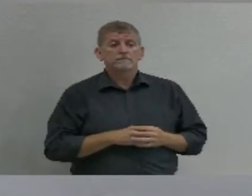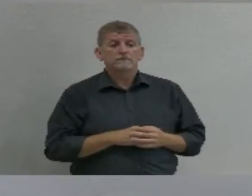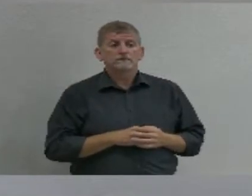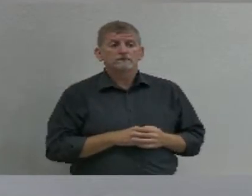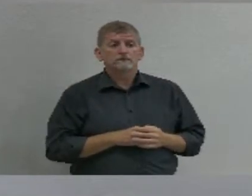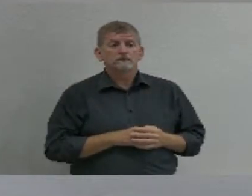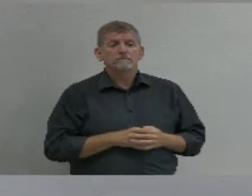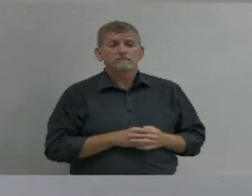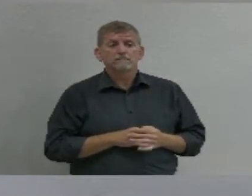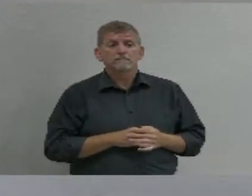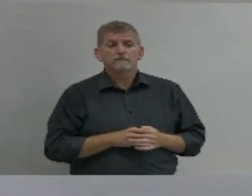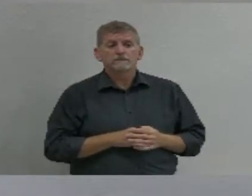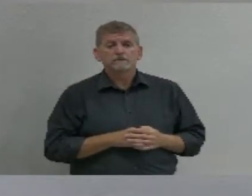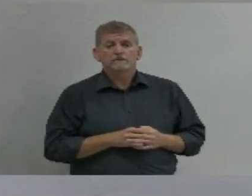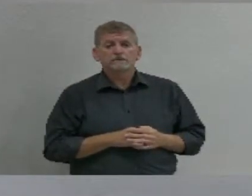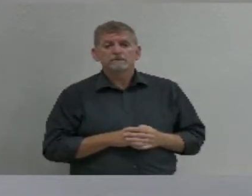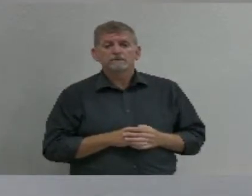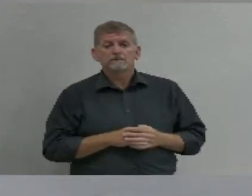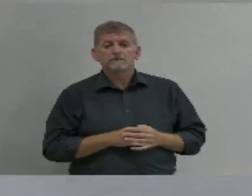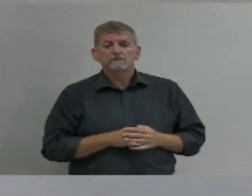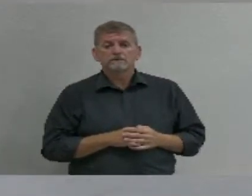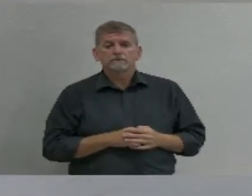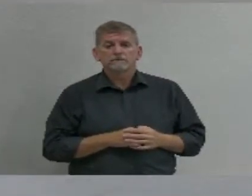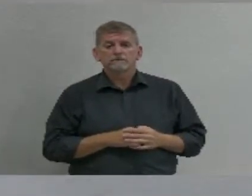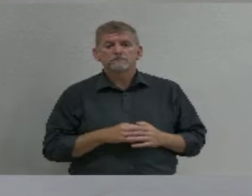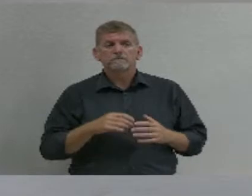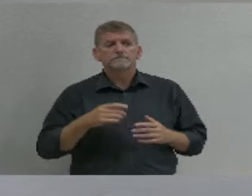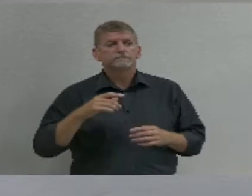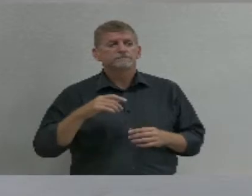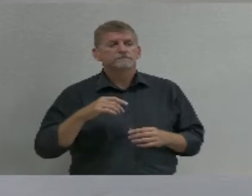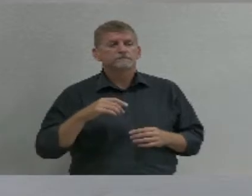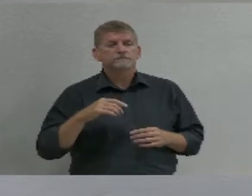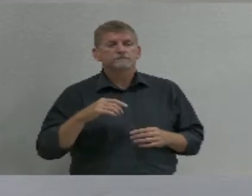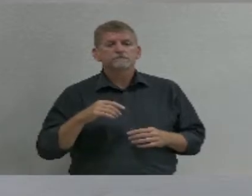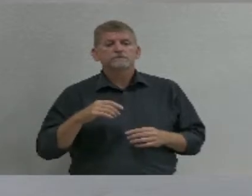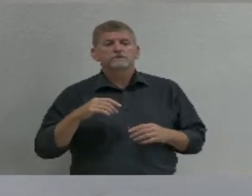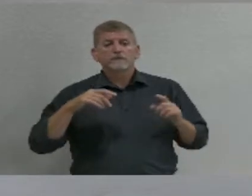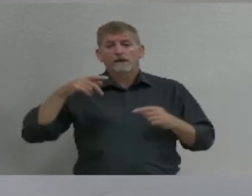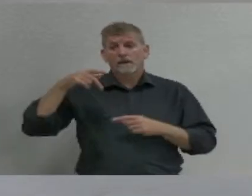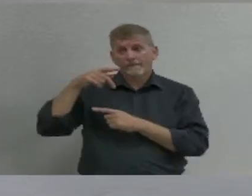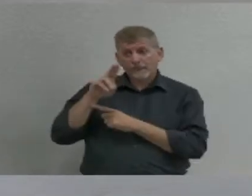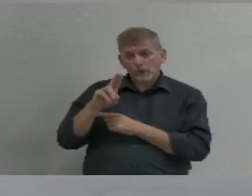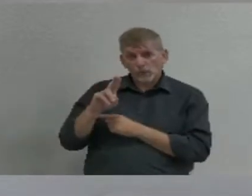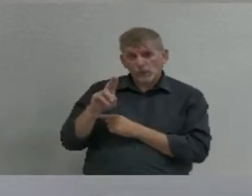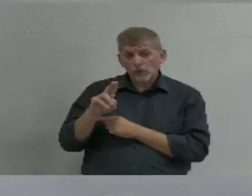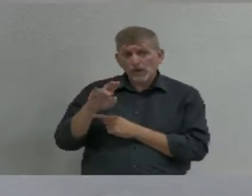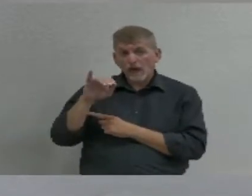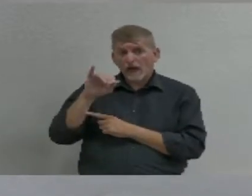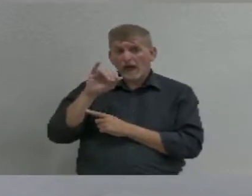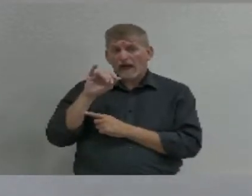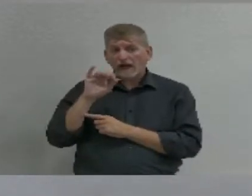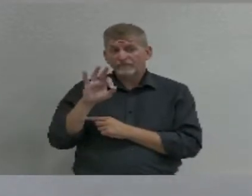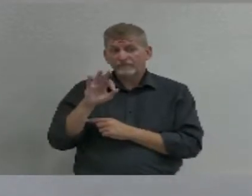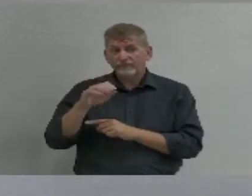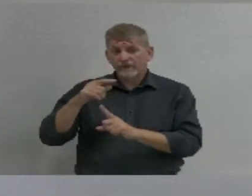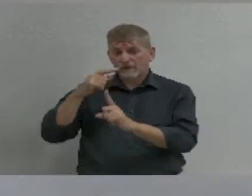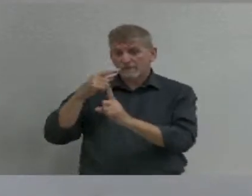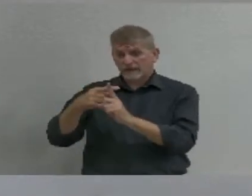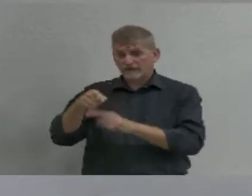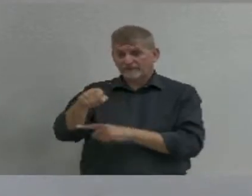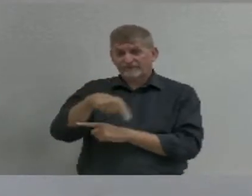It would just be, if Purdue has 20 people test positive, it'd be 20 more tests. Could Purdue do saliva tests on 20 more people in a